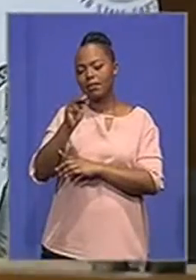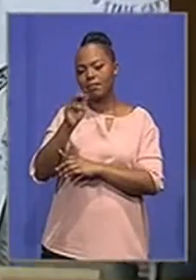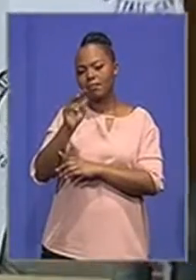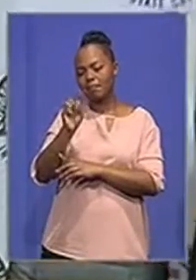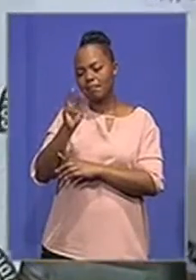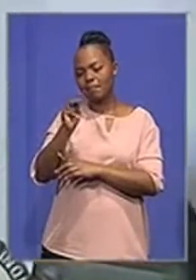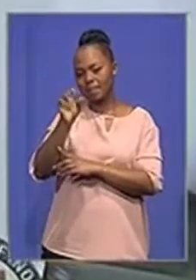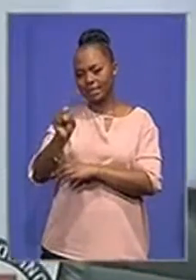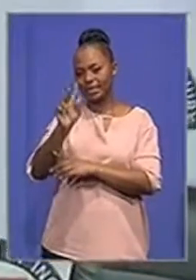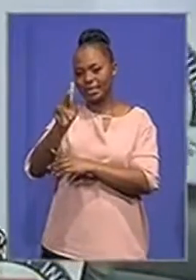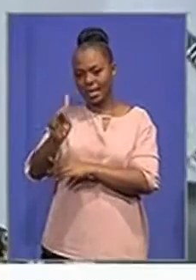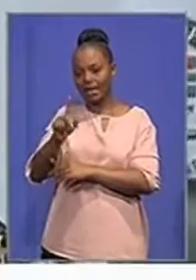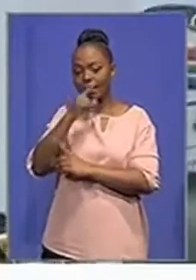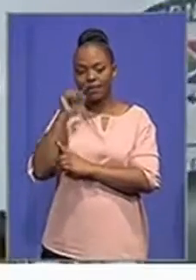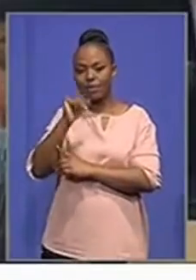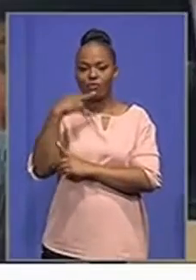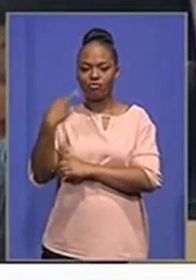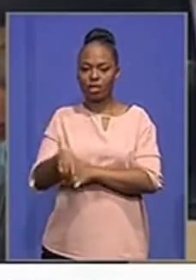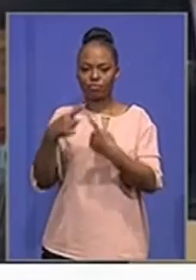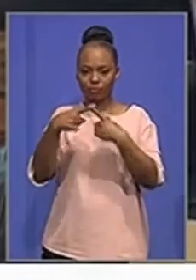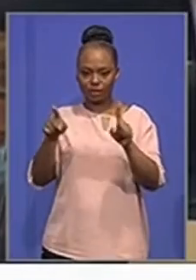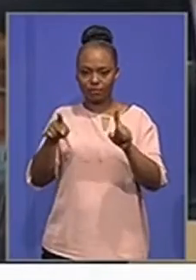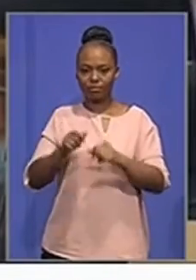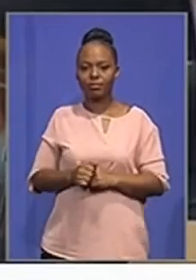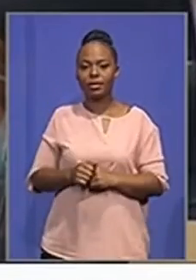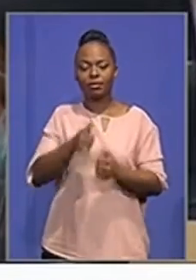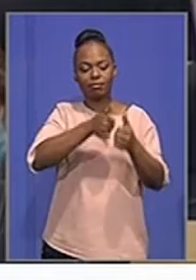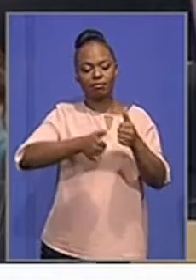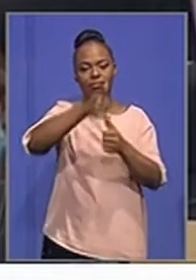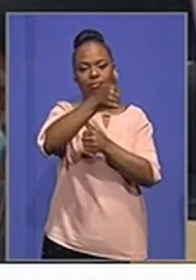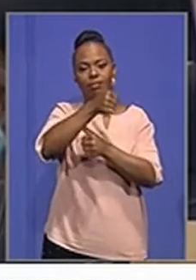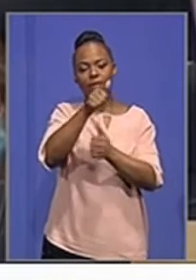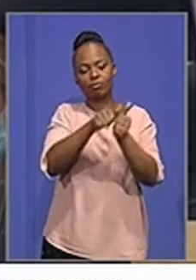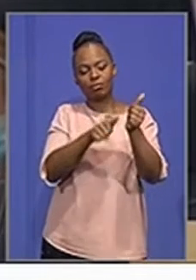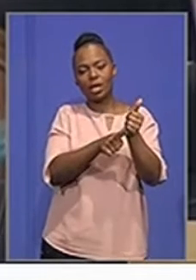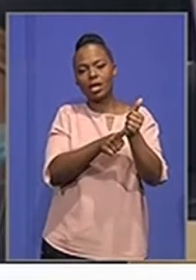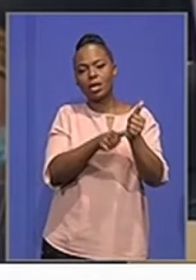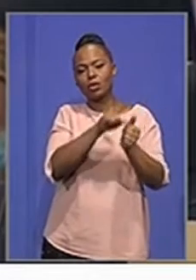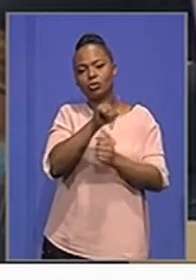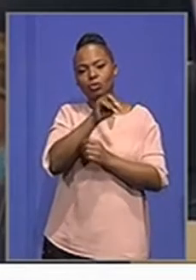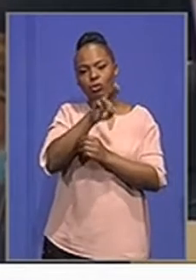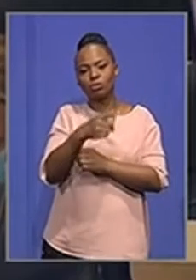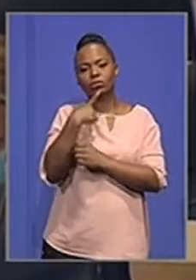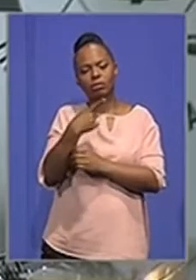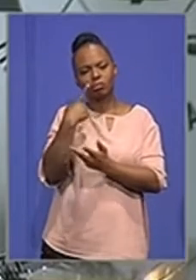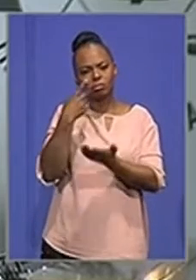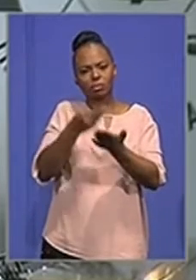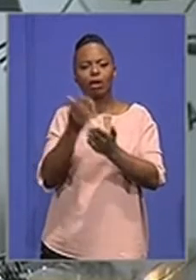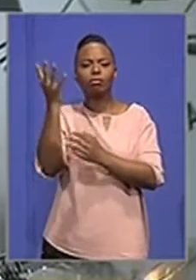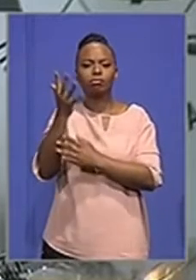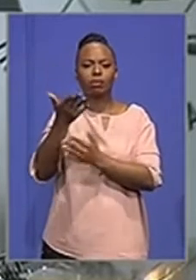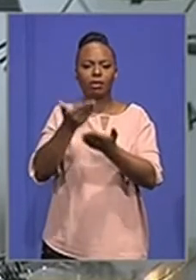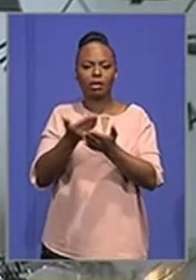ha fela e le Miss K. Motlatsi wa moahlodi e moholo Raymond Zondo o ile a mo dumella ho fana ka bopaki komisheneng.